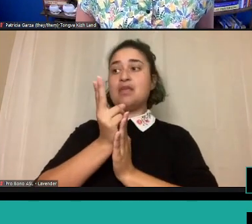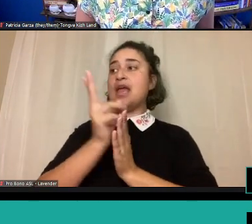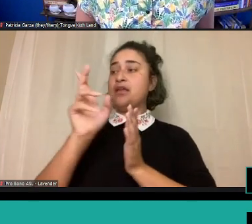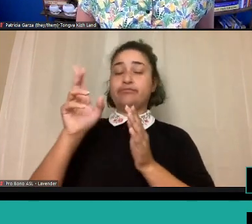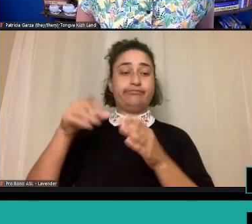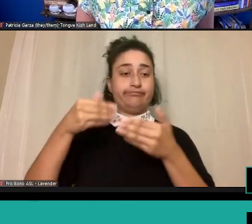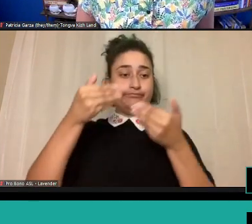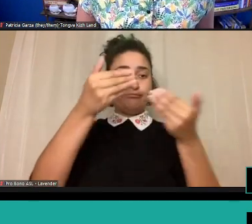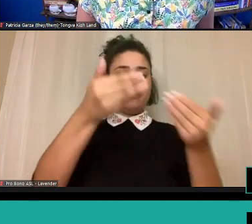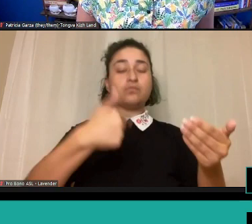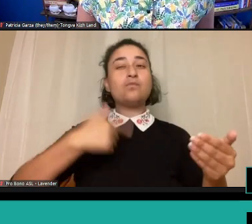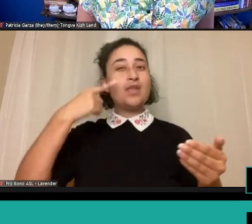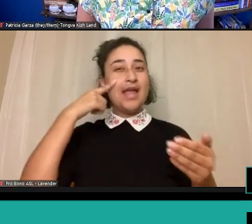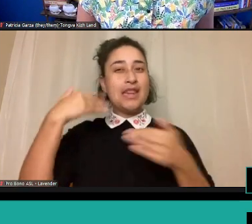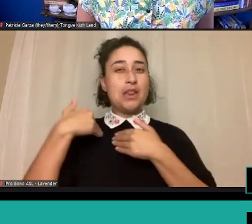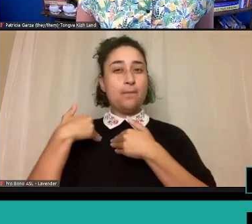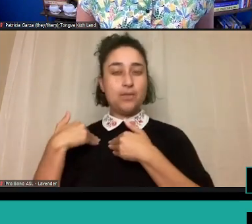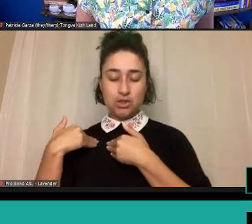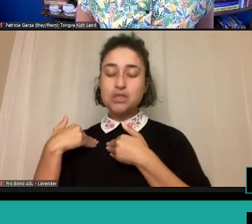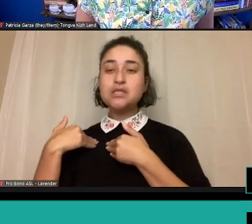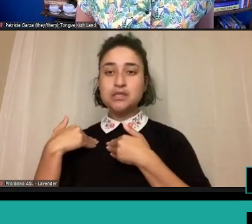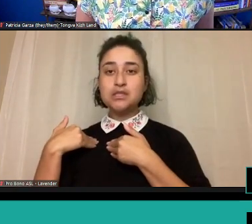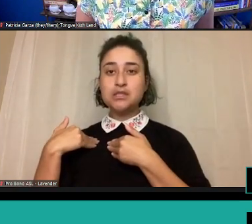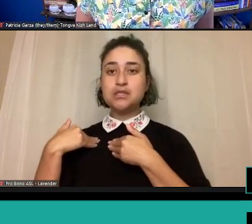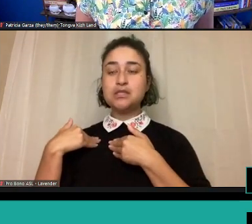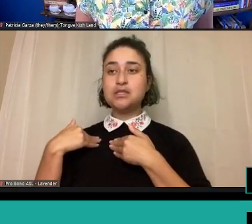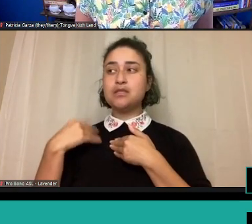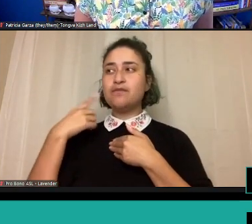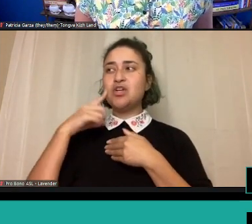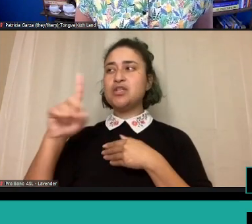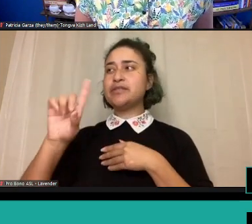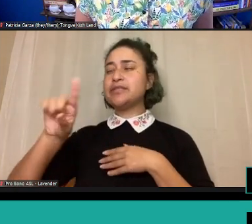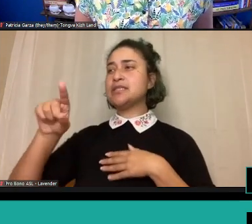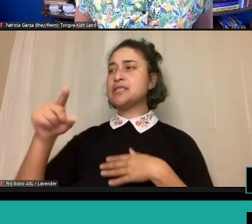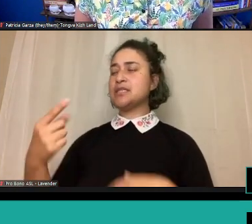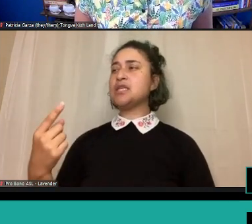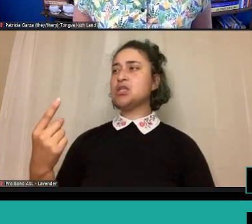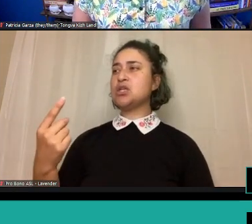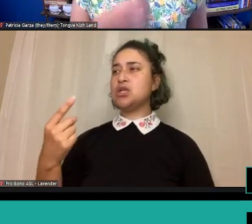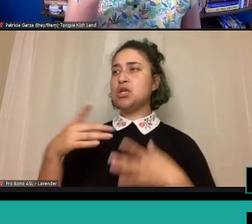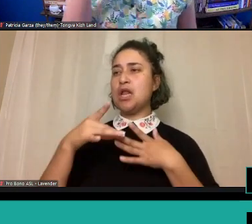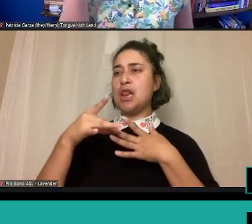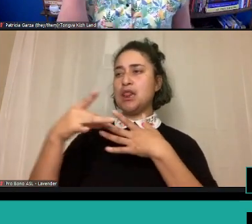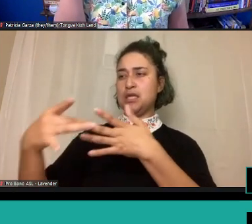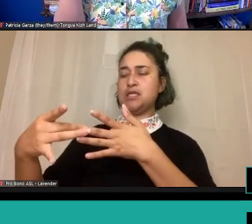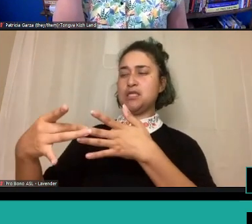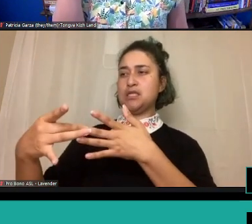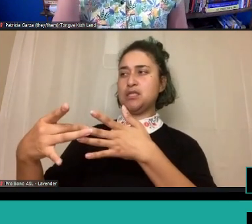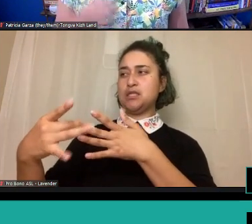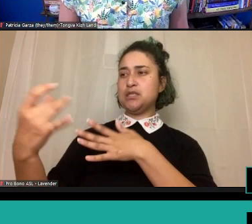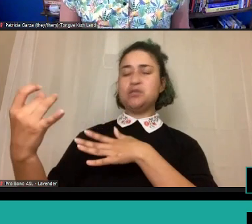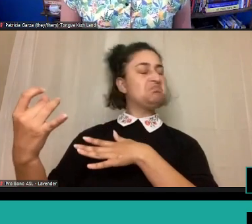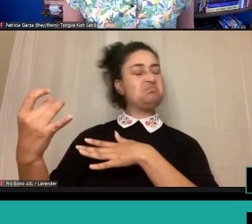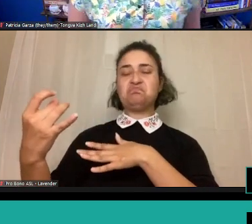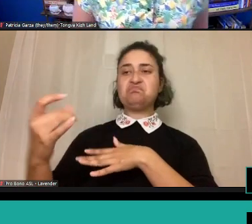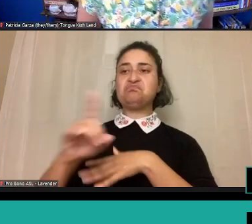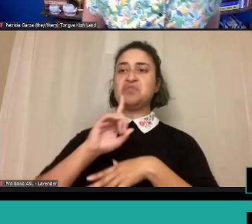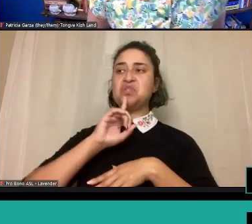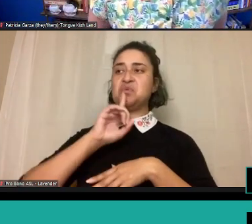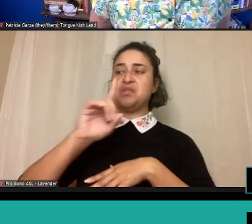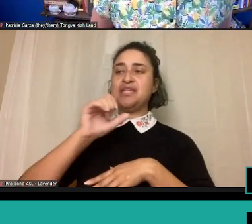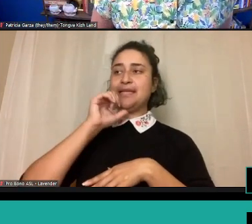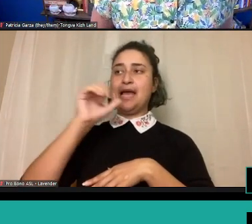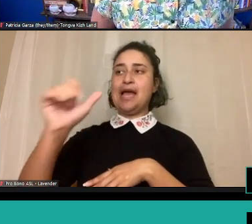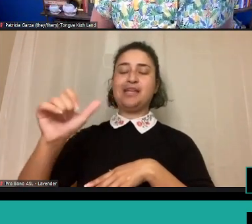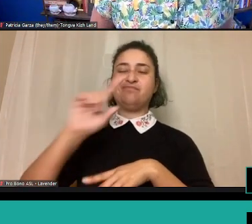think the burden onto the singular sort of leader is a model that we should move away from, so